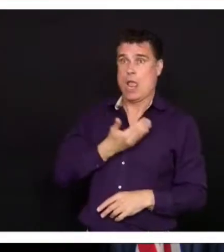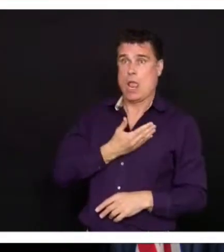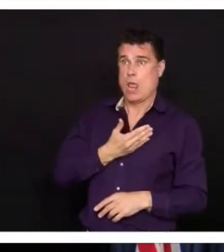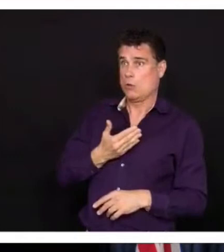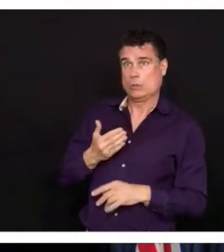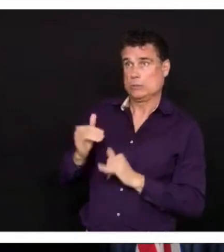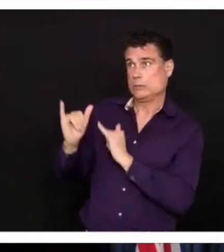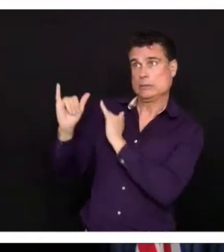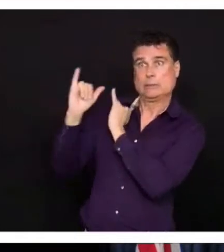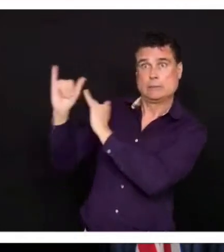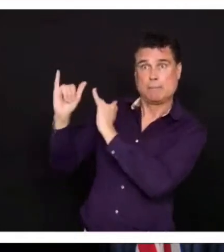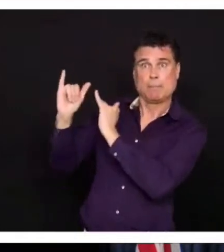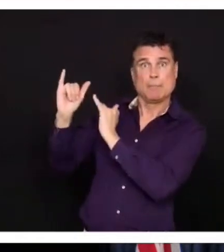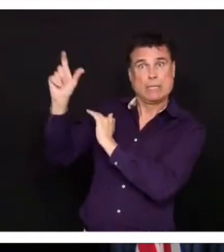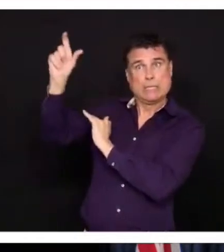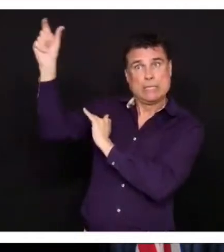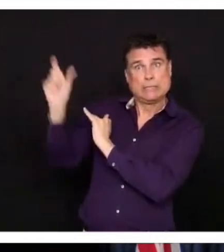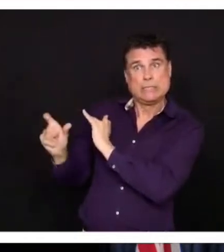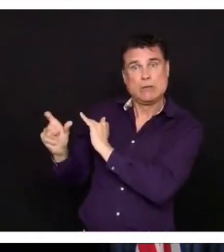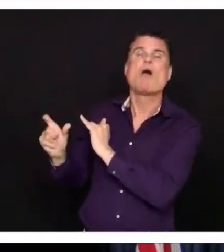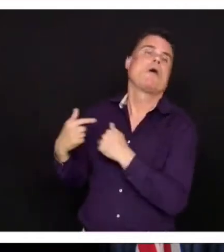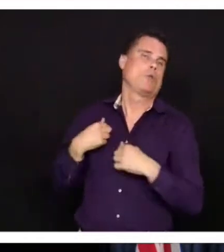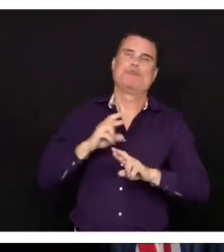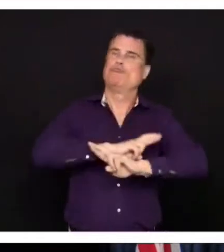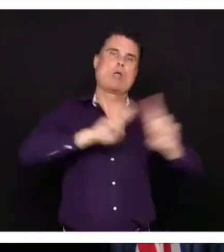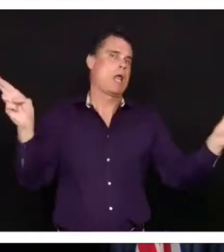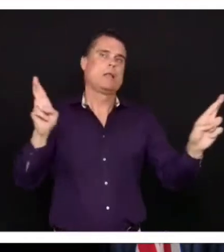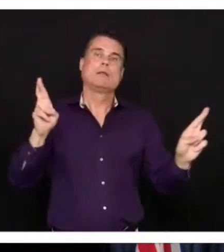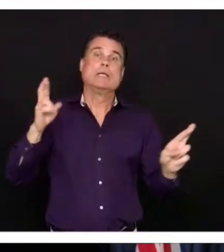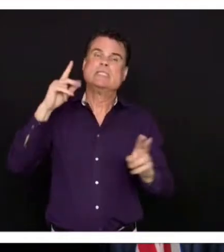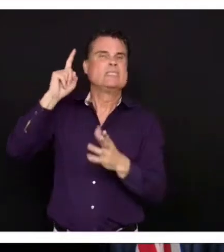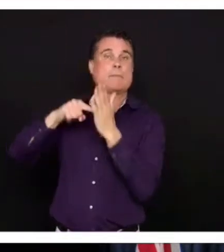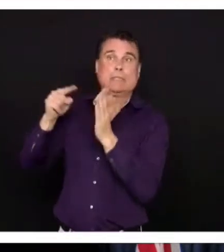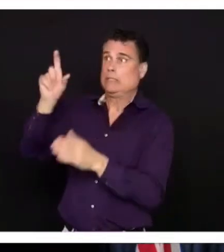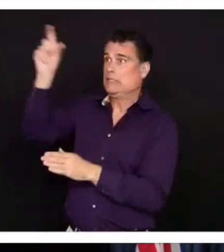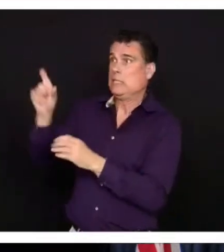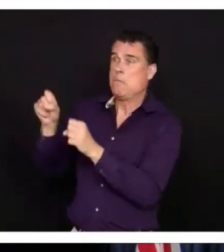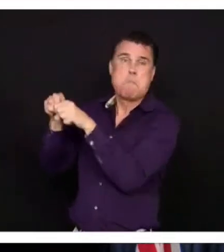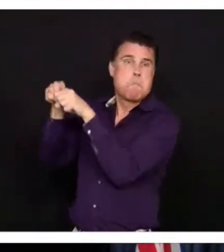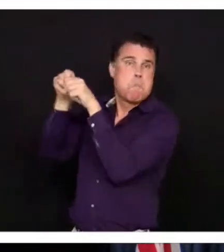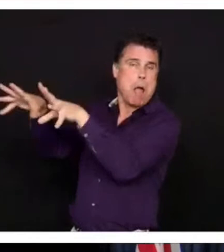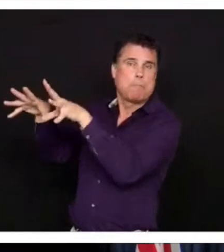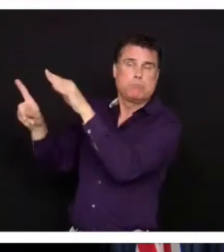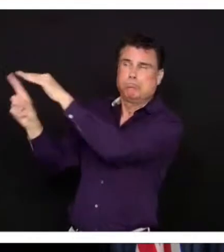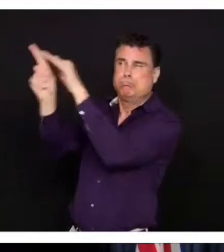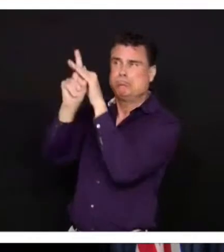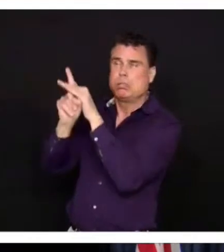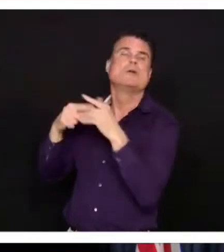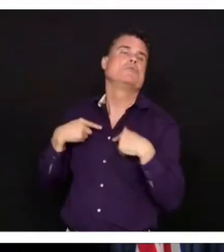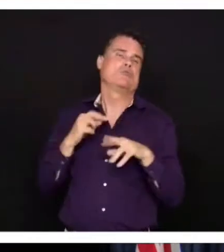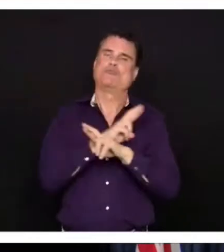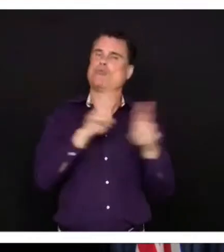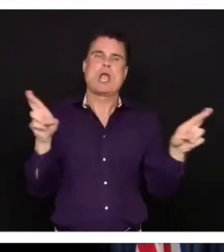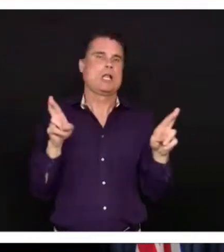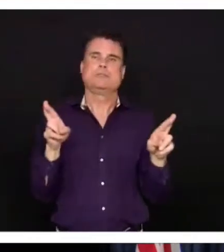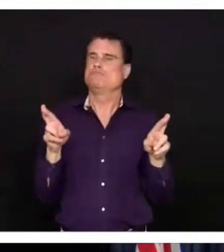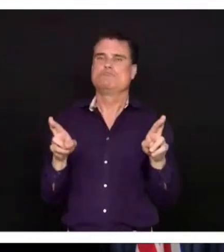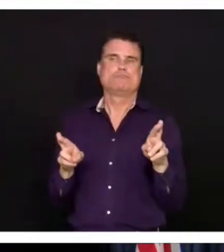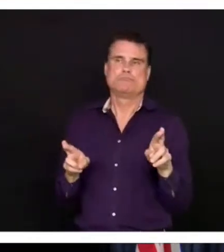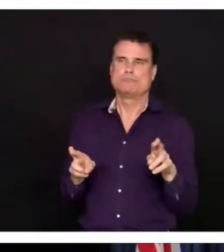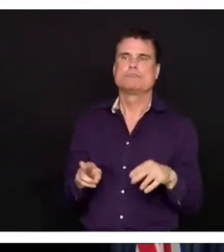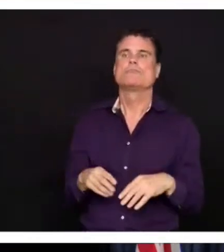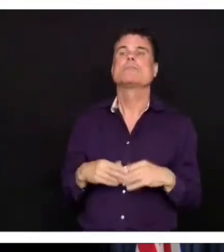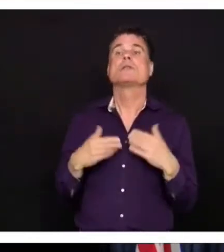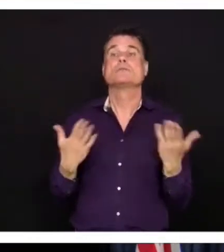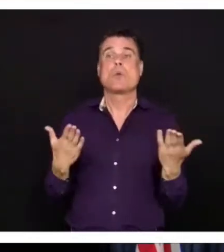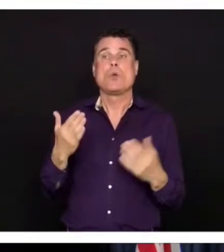surpass numbers required for even the Italian modeled curves. Critical care capacity in BC and thus far in the